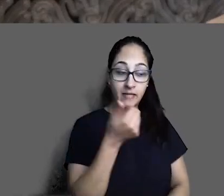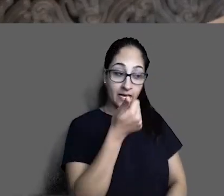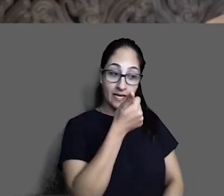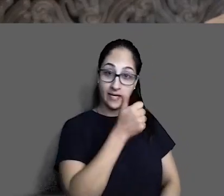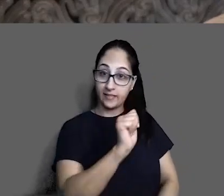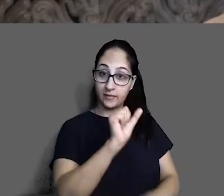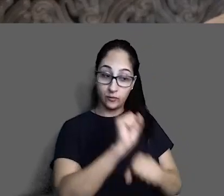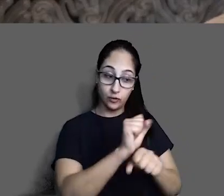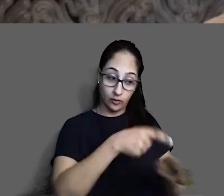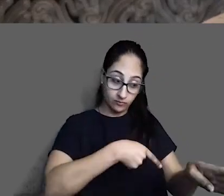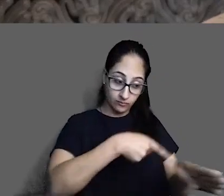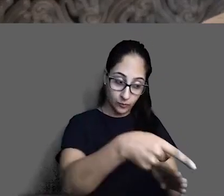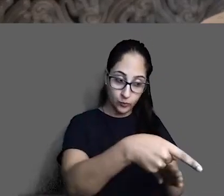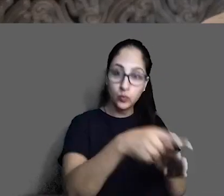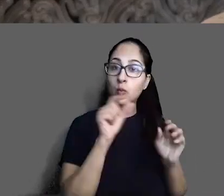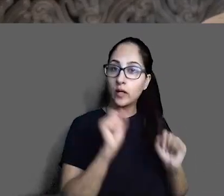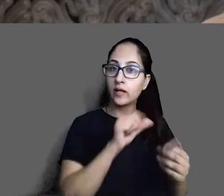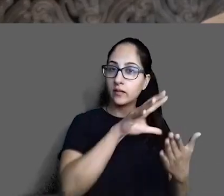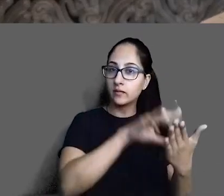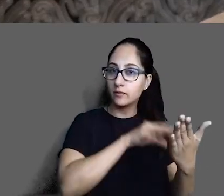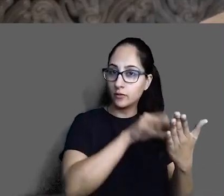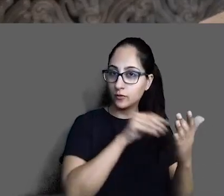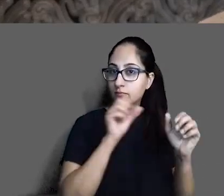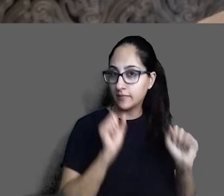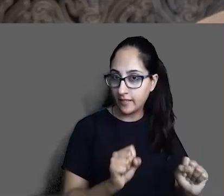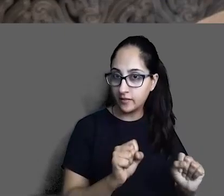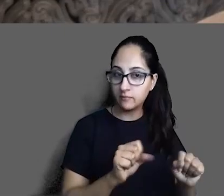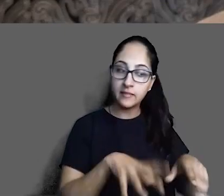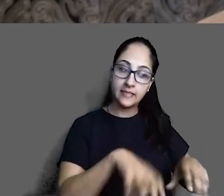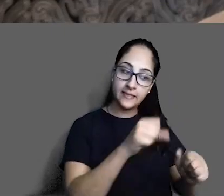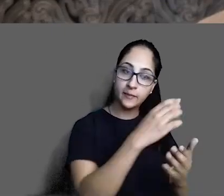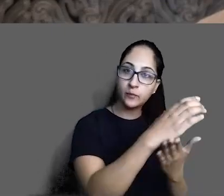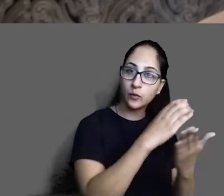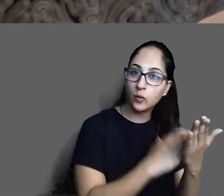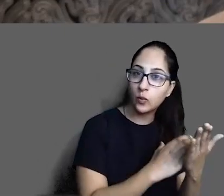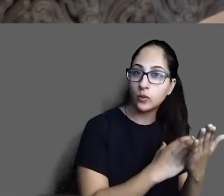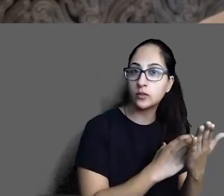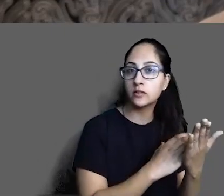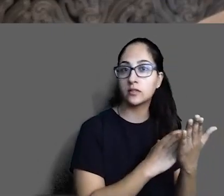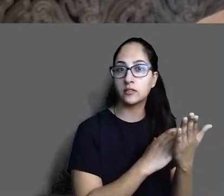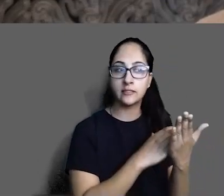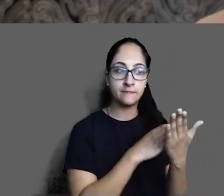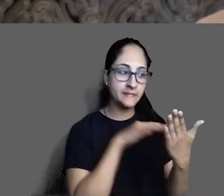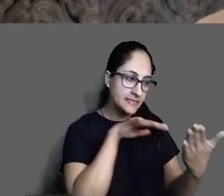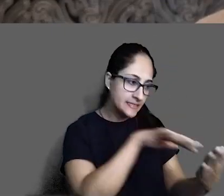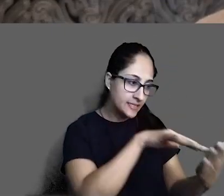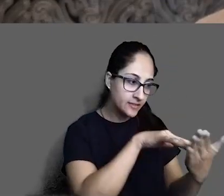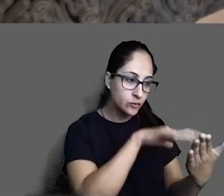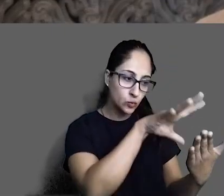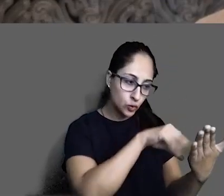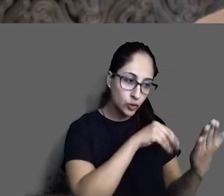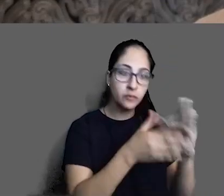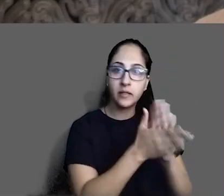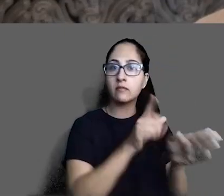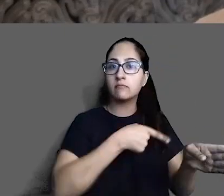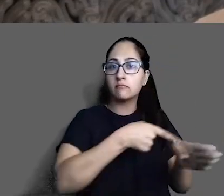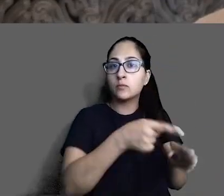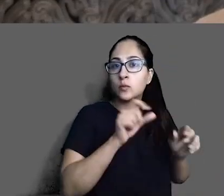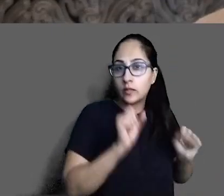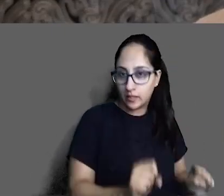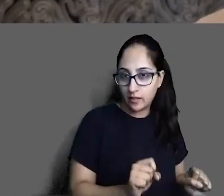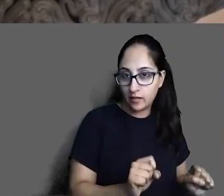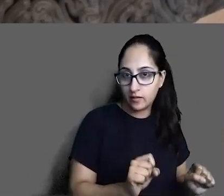how difficult it is to become a lawyer or a really good doctor, it's something that